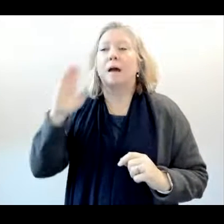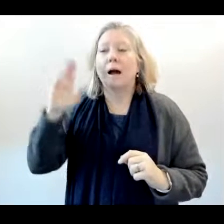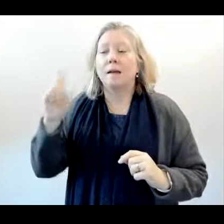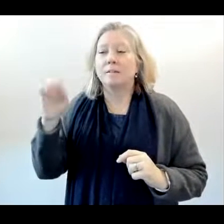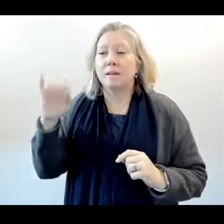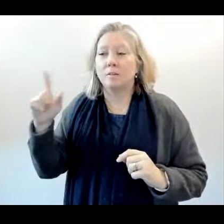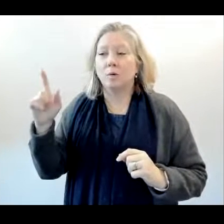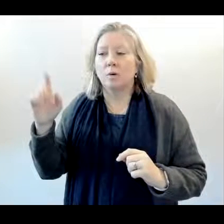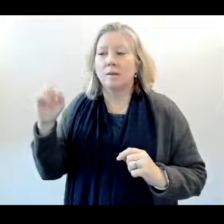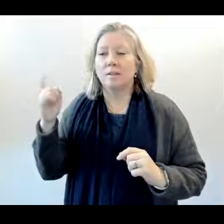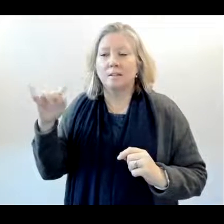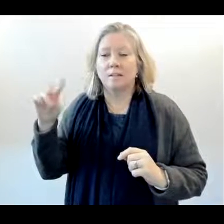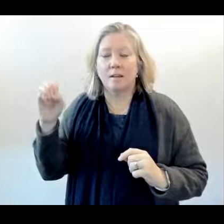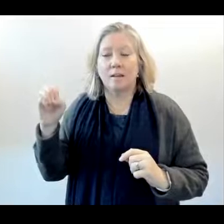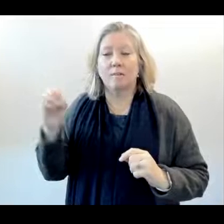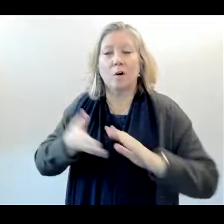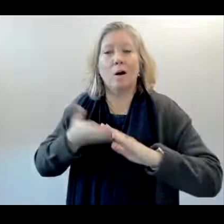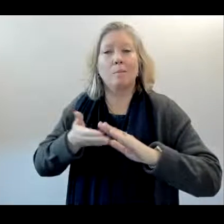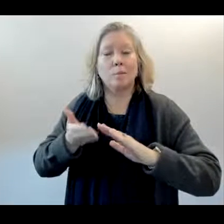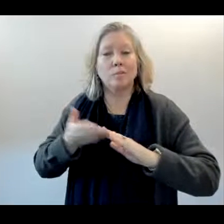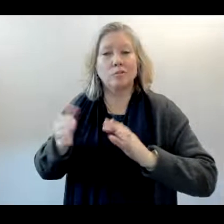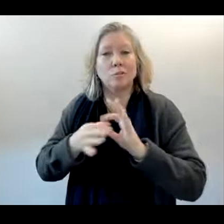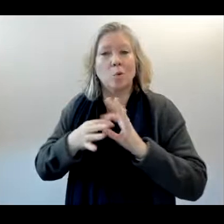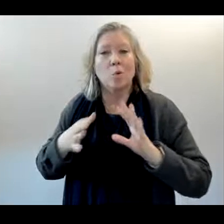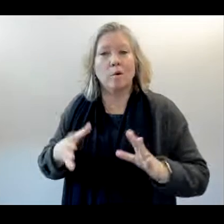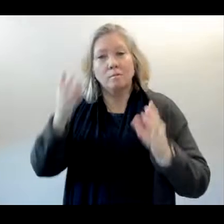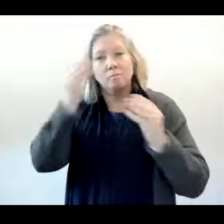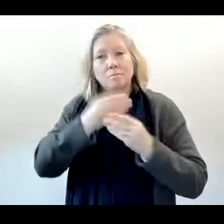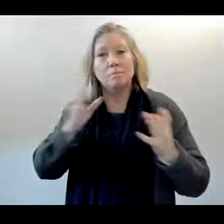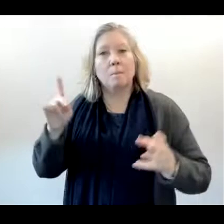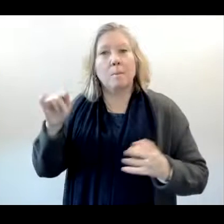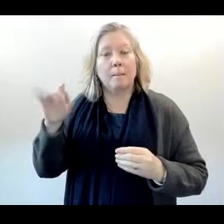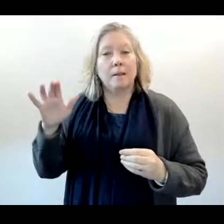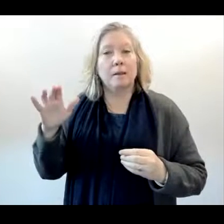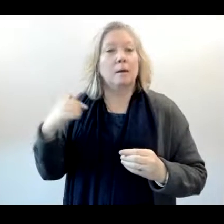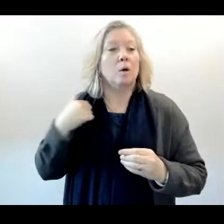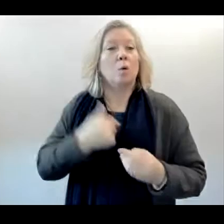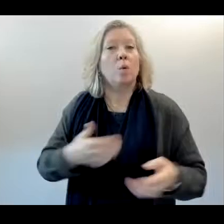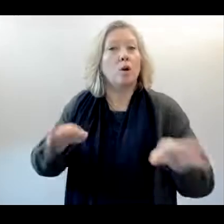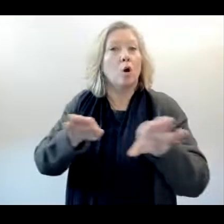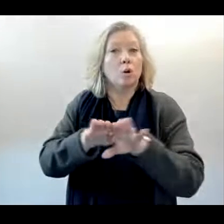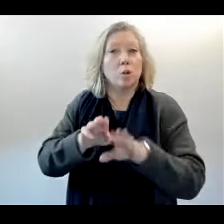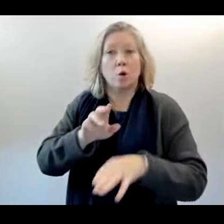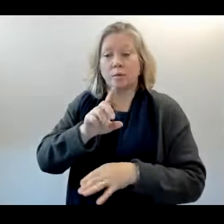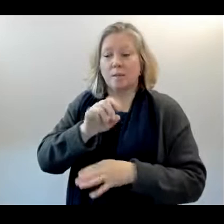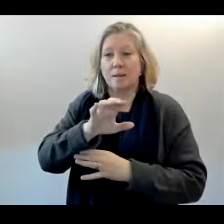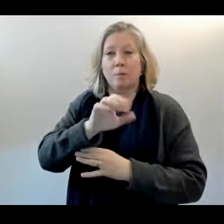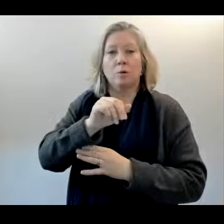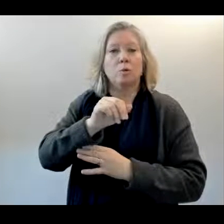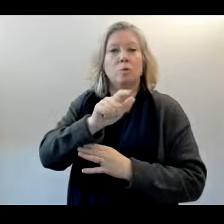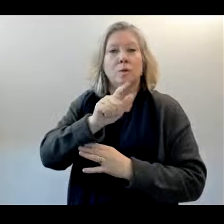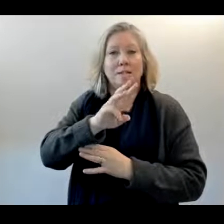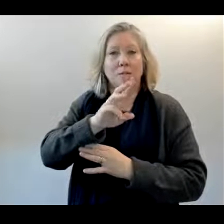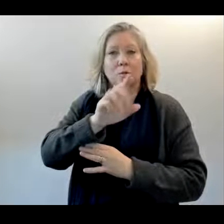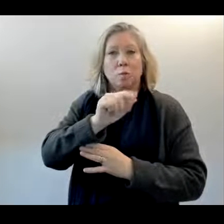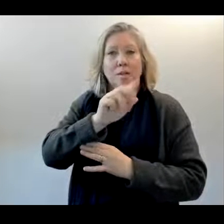Operations Coordinator, letting the public know that the URA will be closed from December 26, 2022